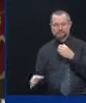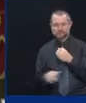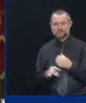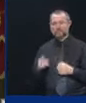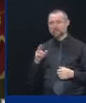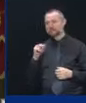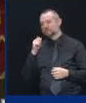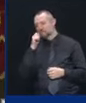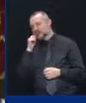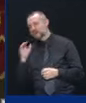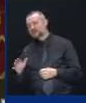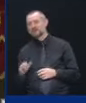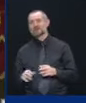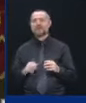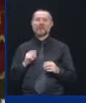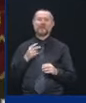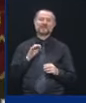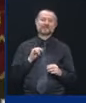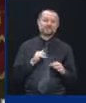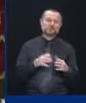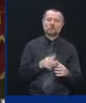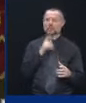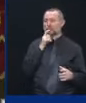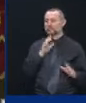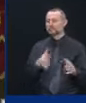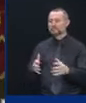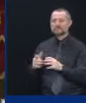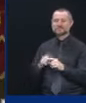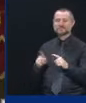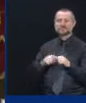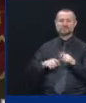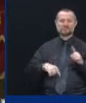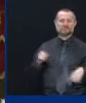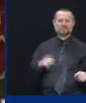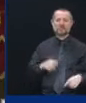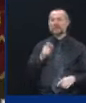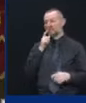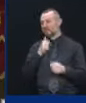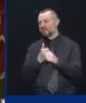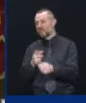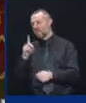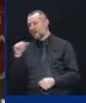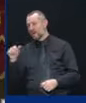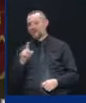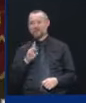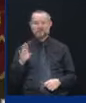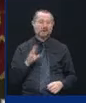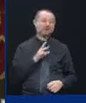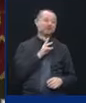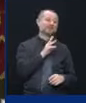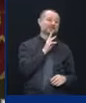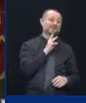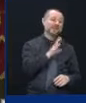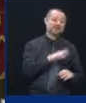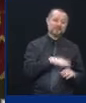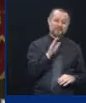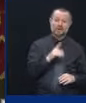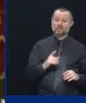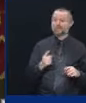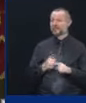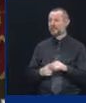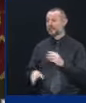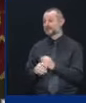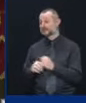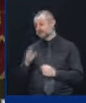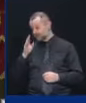ethnicity of the consumption of the vaccine by 1A and 1B and 65 plus. We also added the hospital tracker,